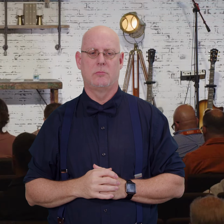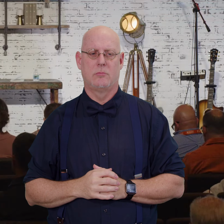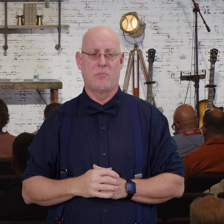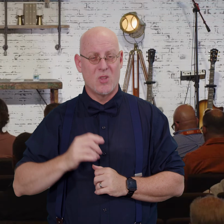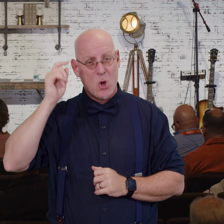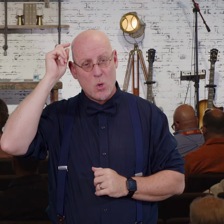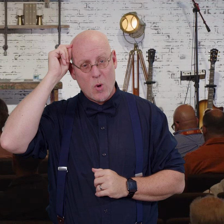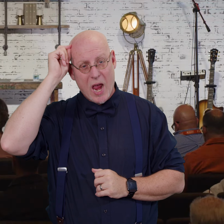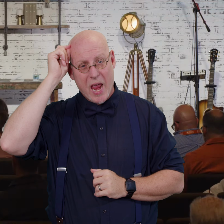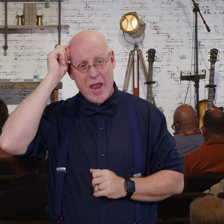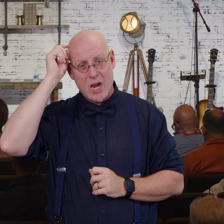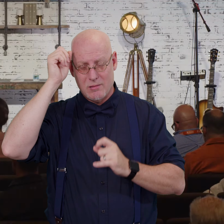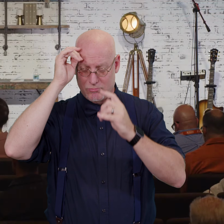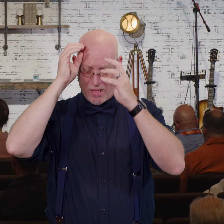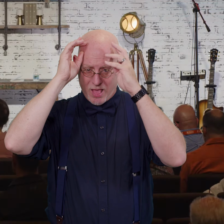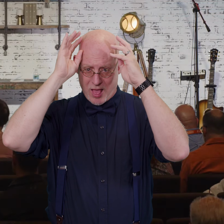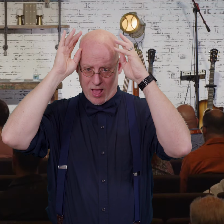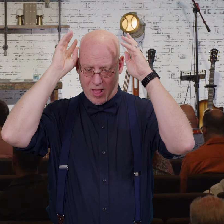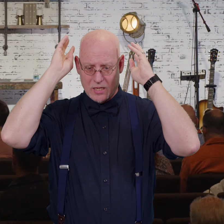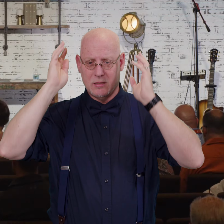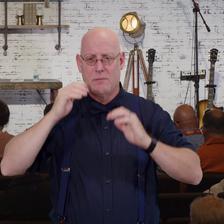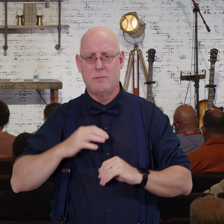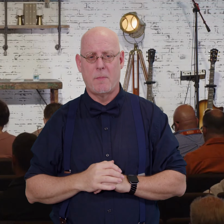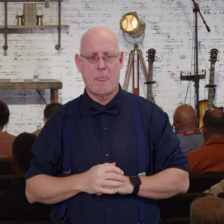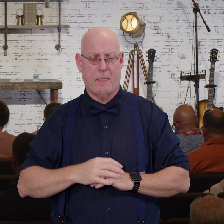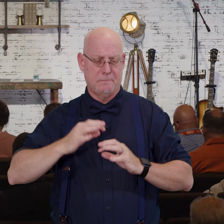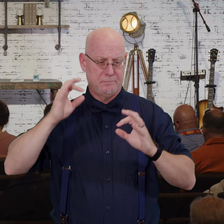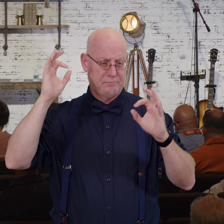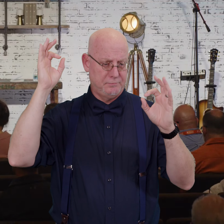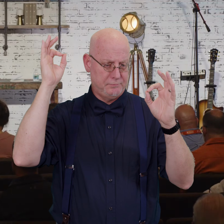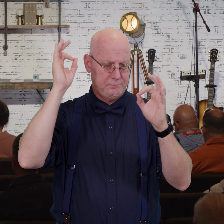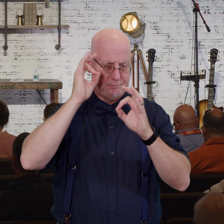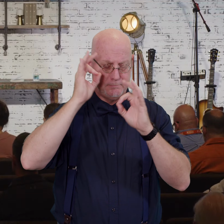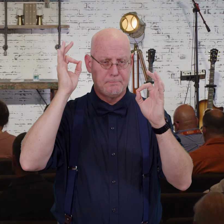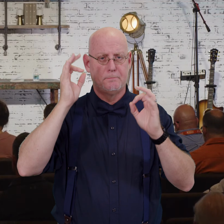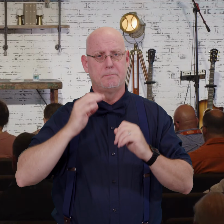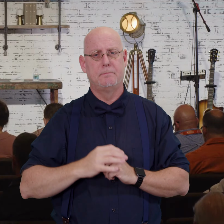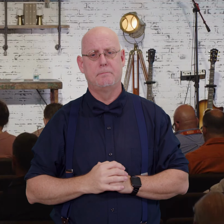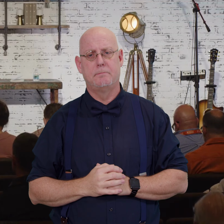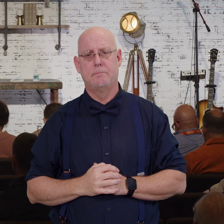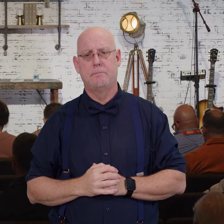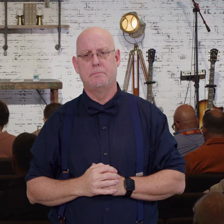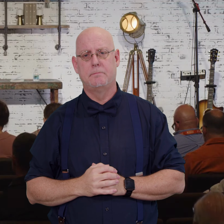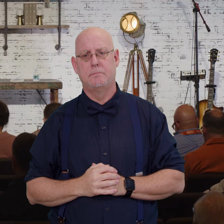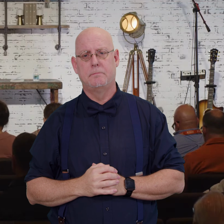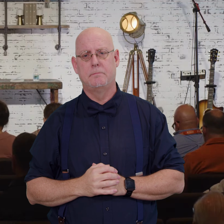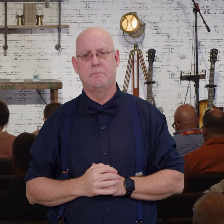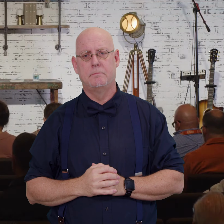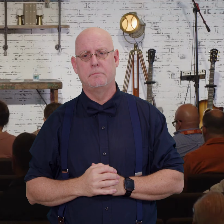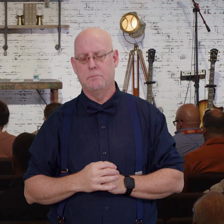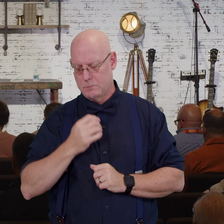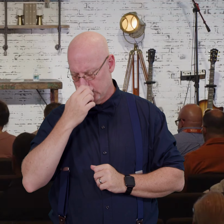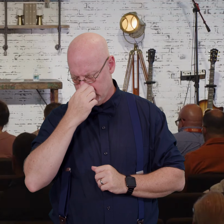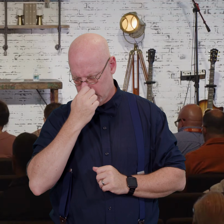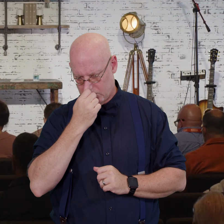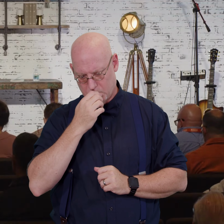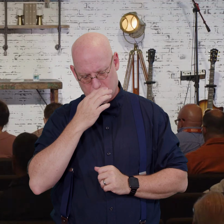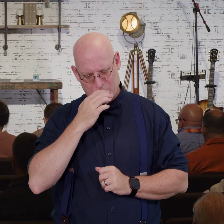Gray hairs are sprinkled upon him, and he knows it not. So,